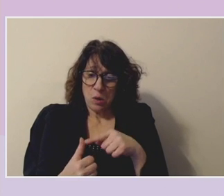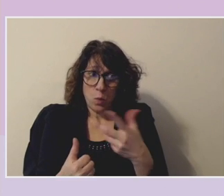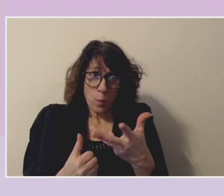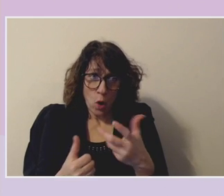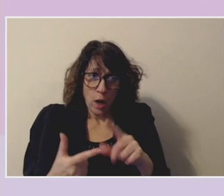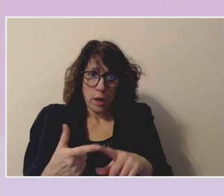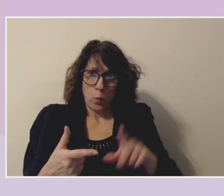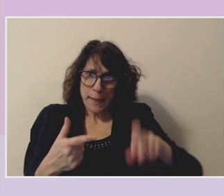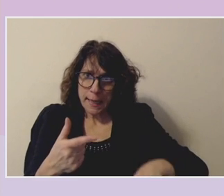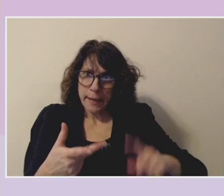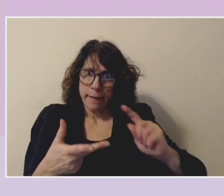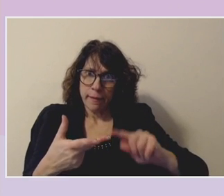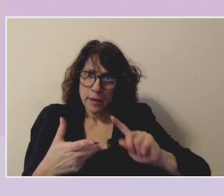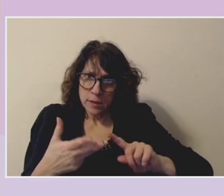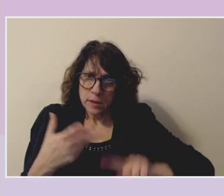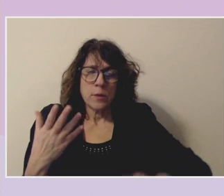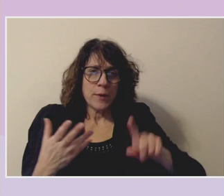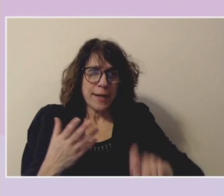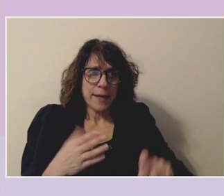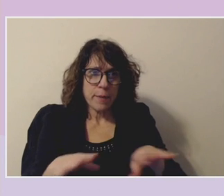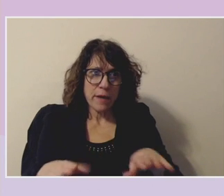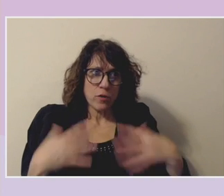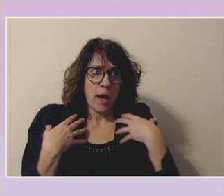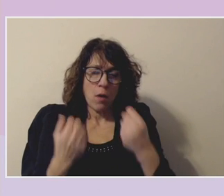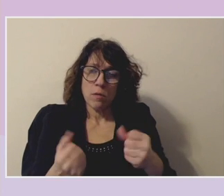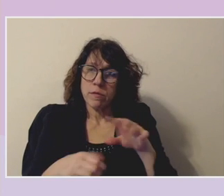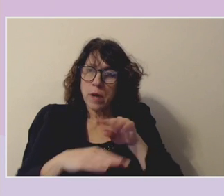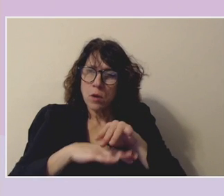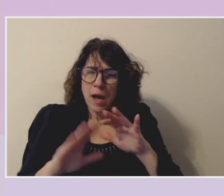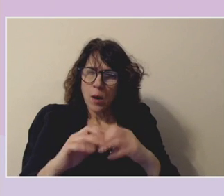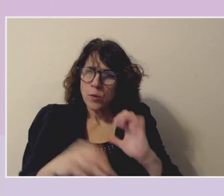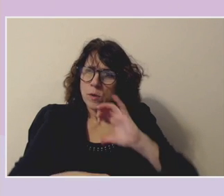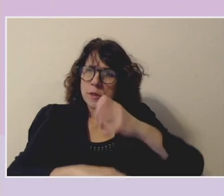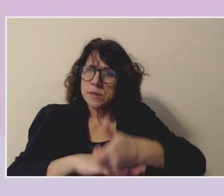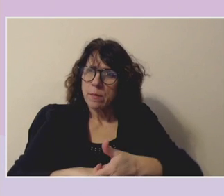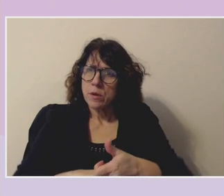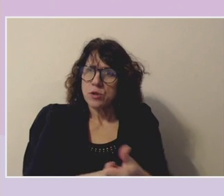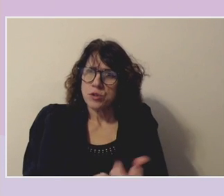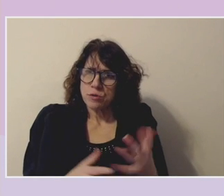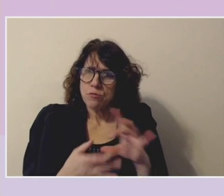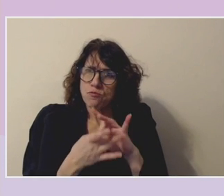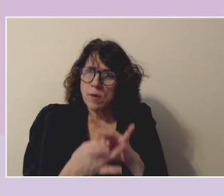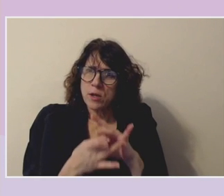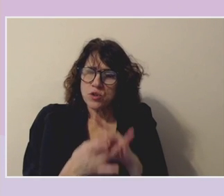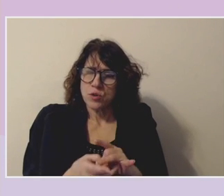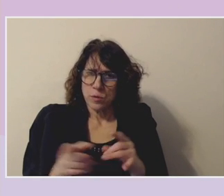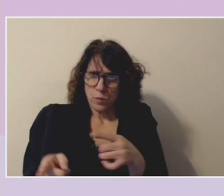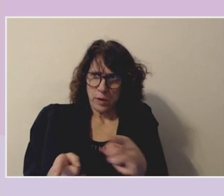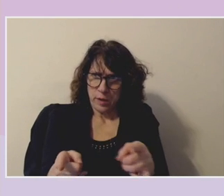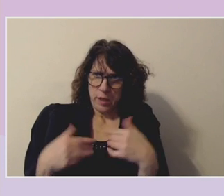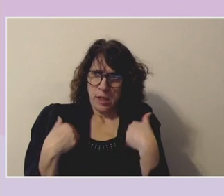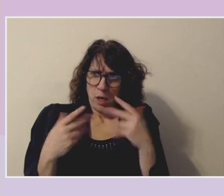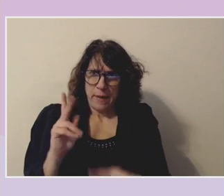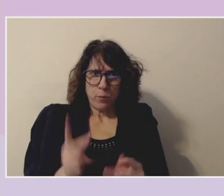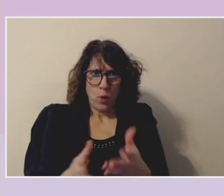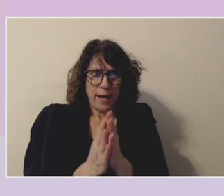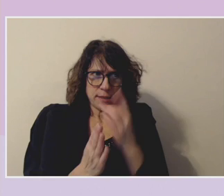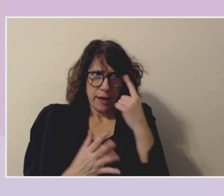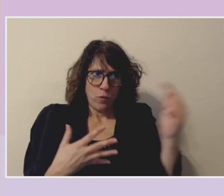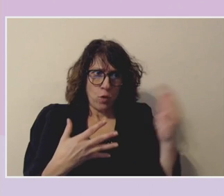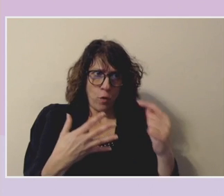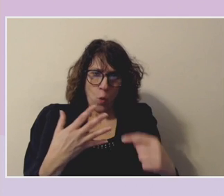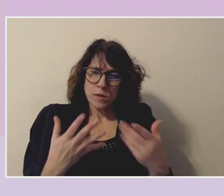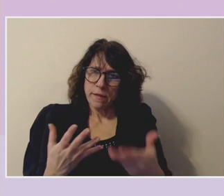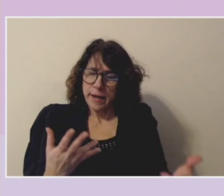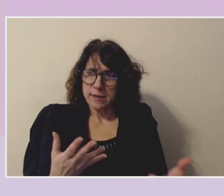like. We need a behavioral health counselor. So how do you build those partnerships where youth are actually asking for and then ultimately working in these environments? Building